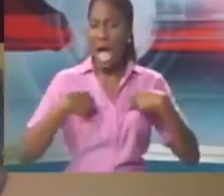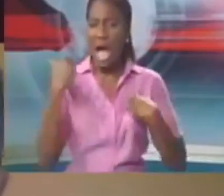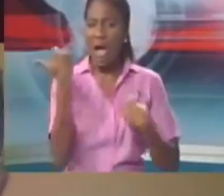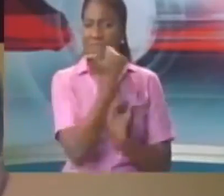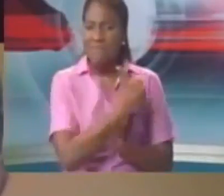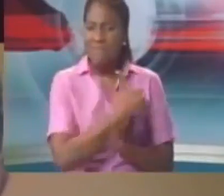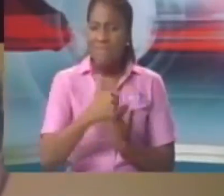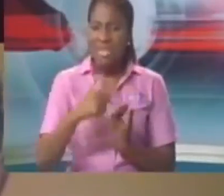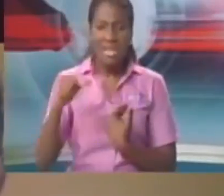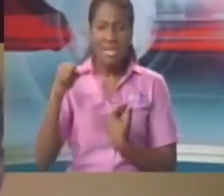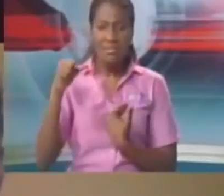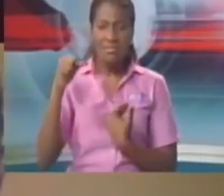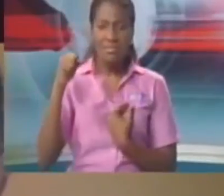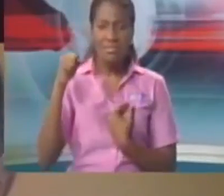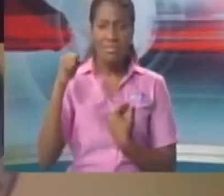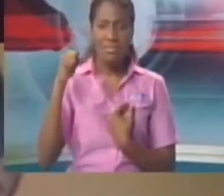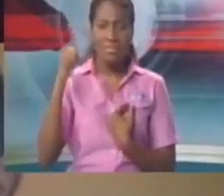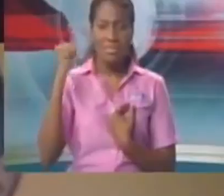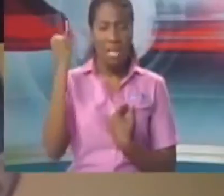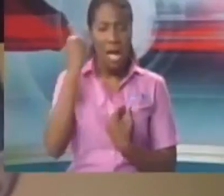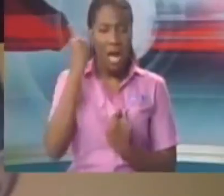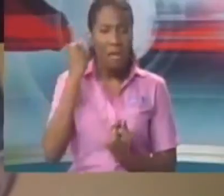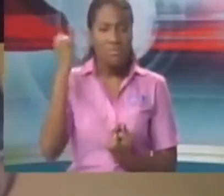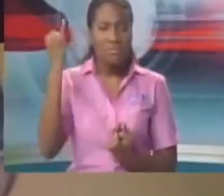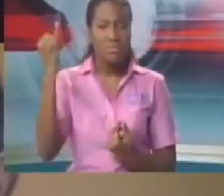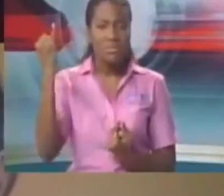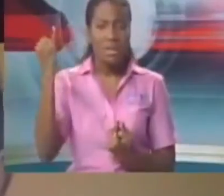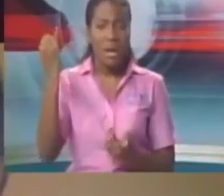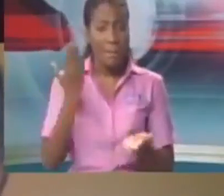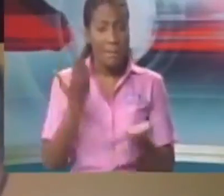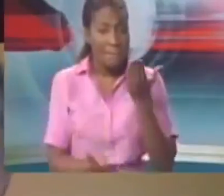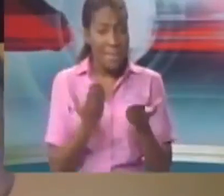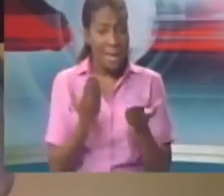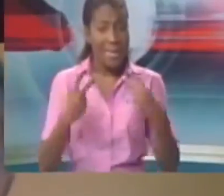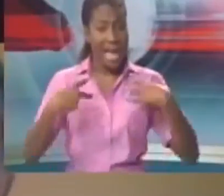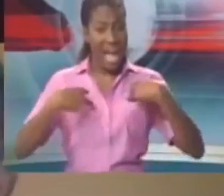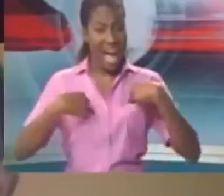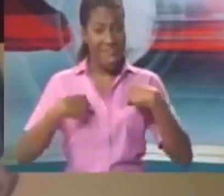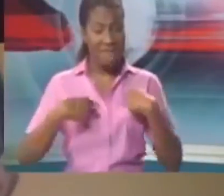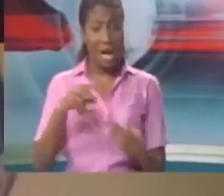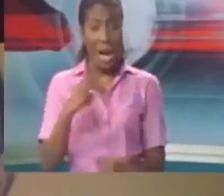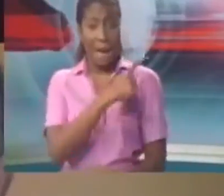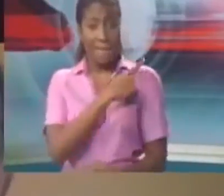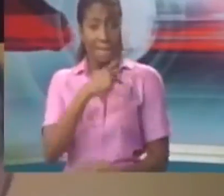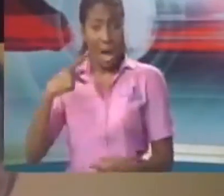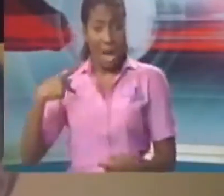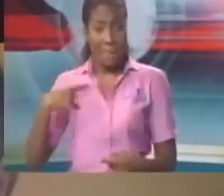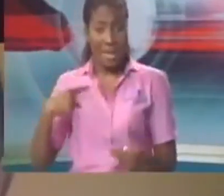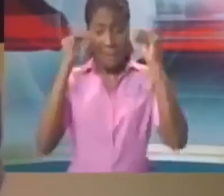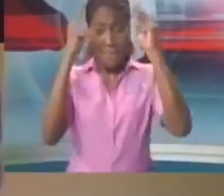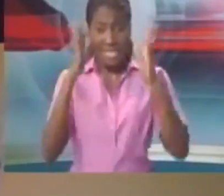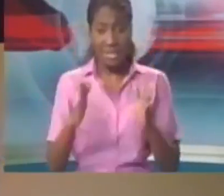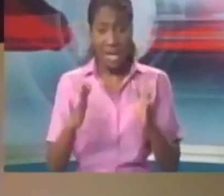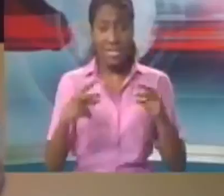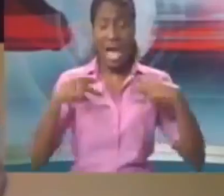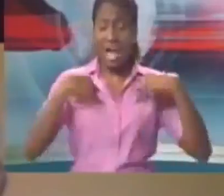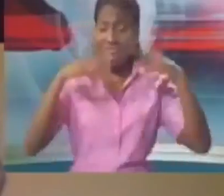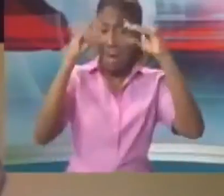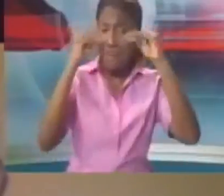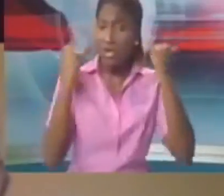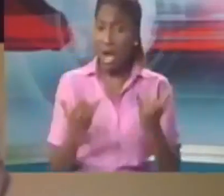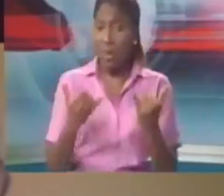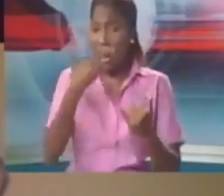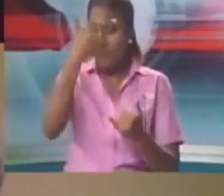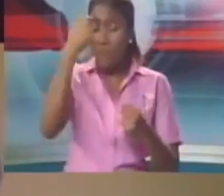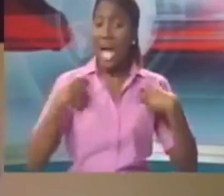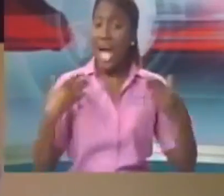thoughts on having a sitting of Parliament now, seeing that a lot of laws are being made